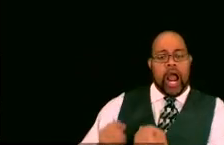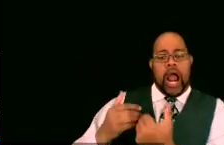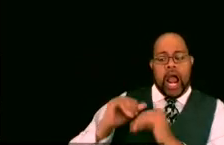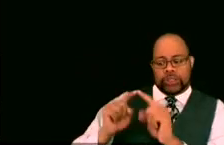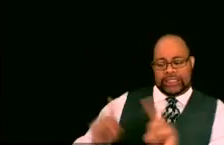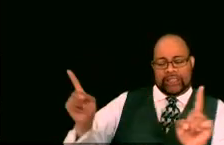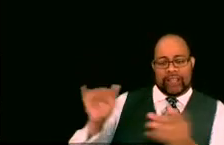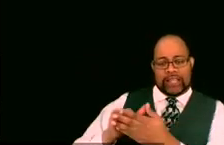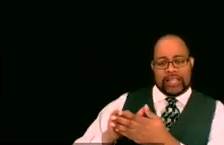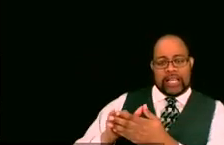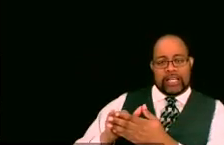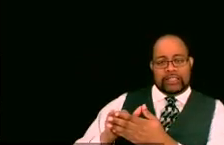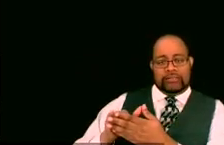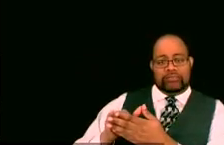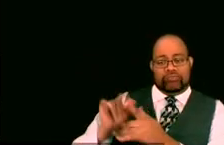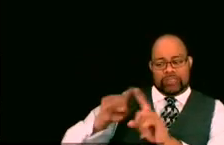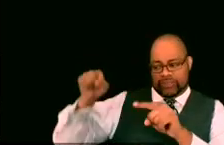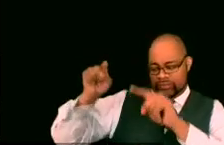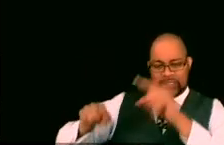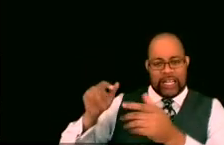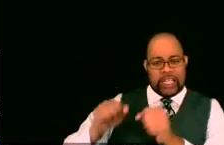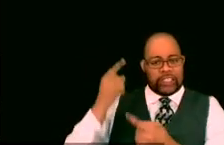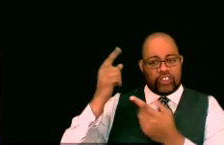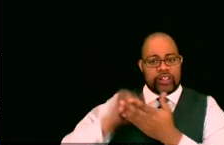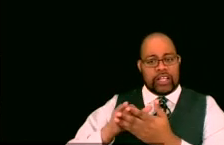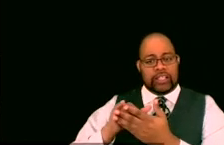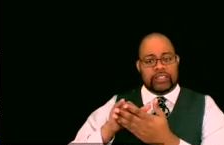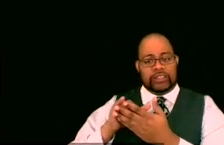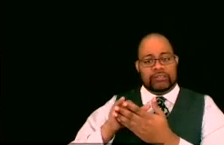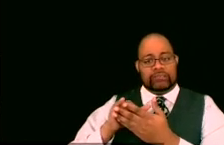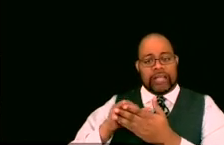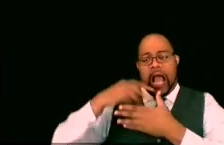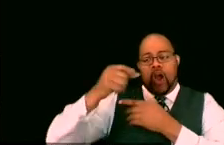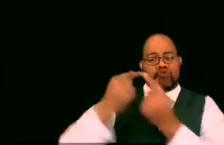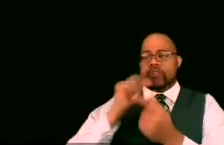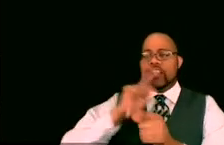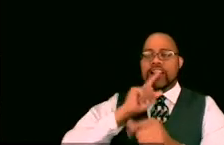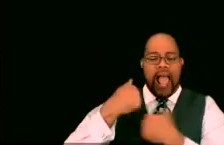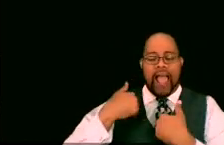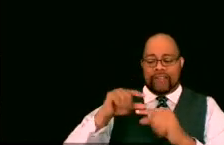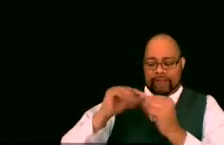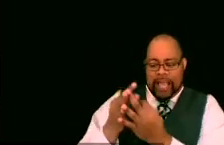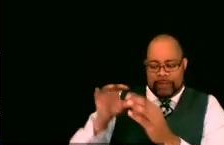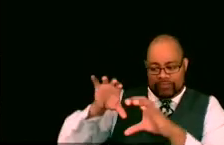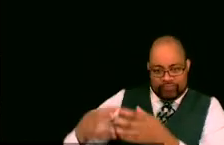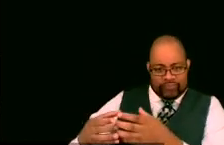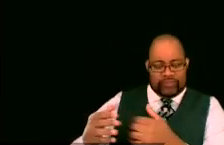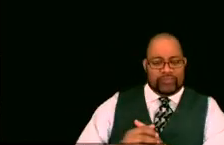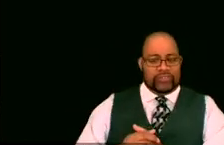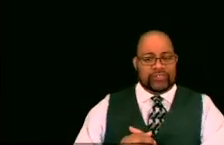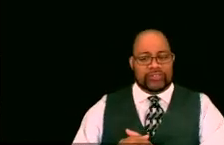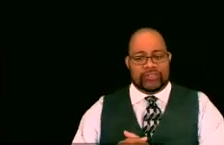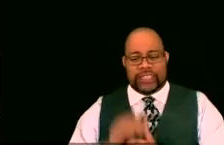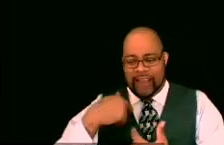different these industrial isolates are to that isolate, it could be considered an outgroup that doesn't actually add a great deal